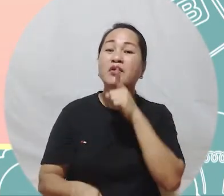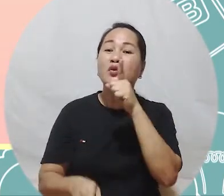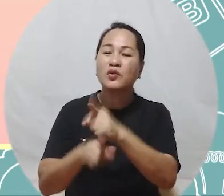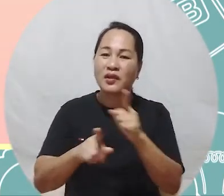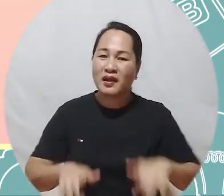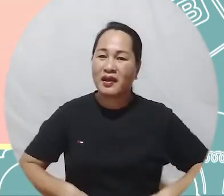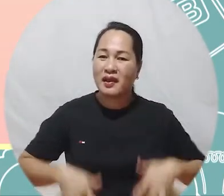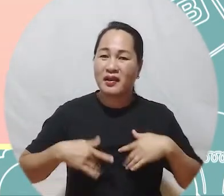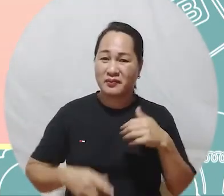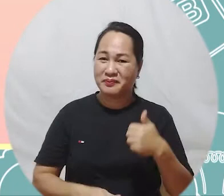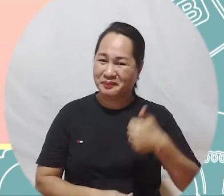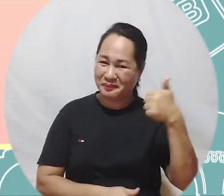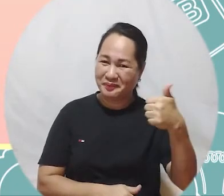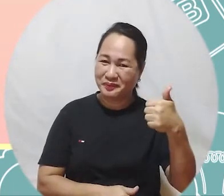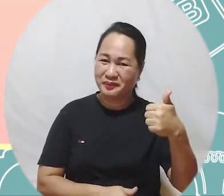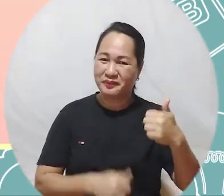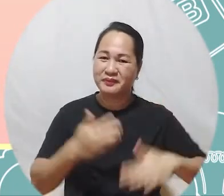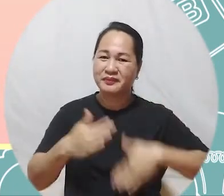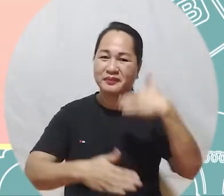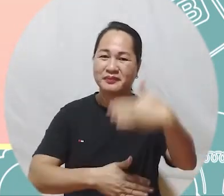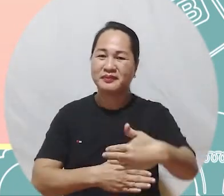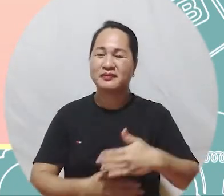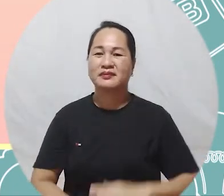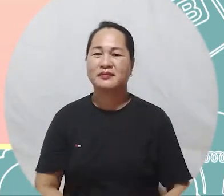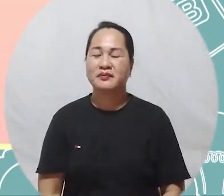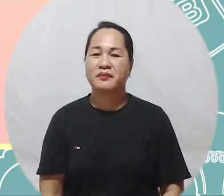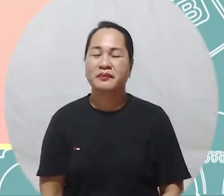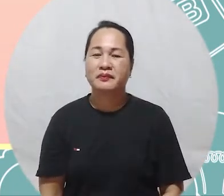Great! Here's the next one.